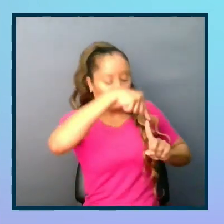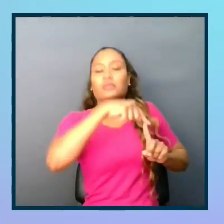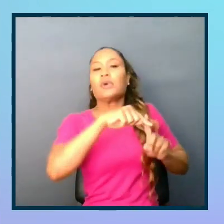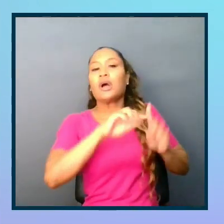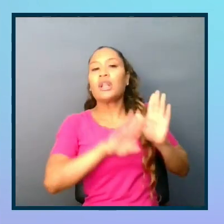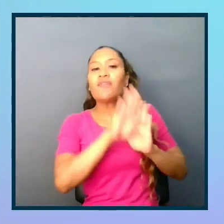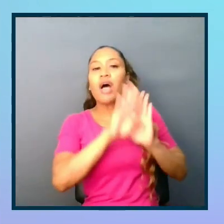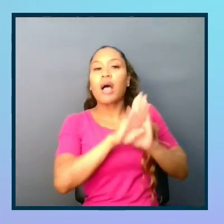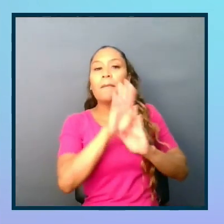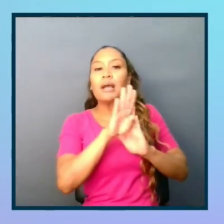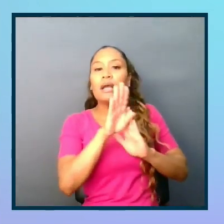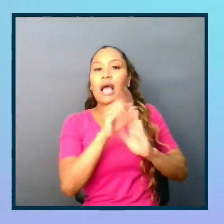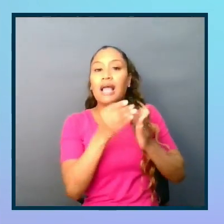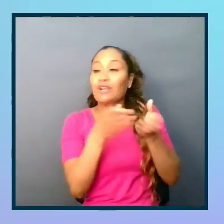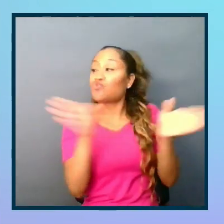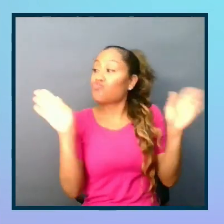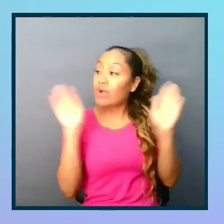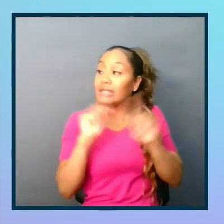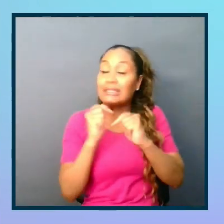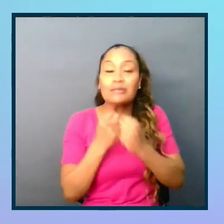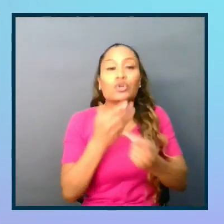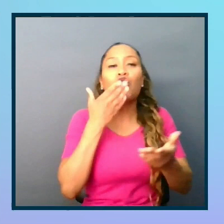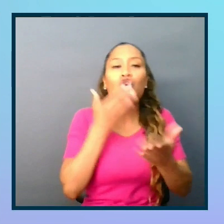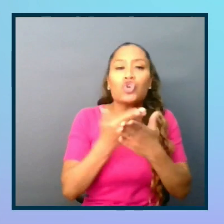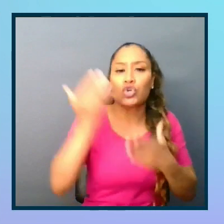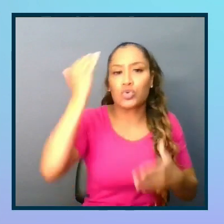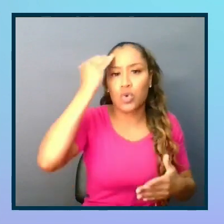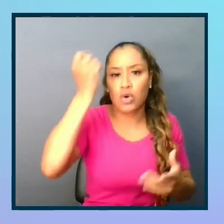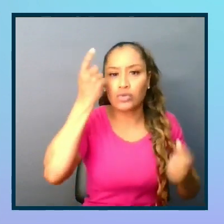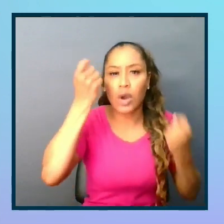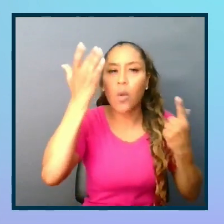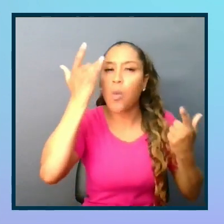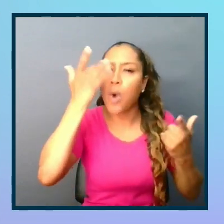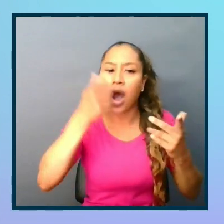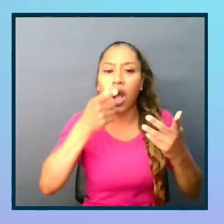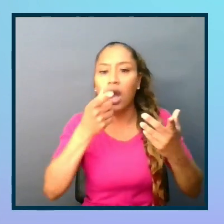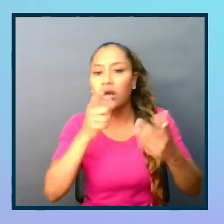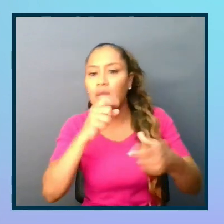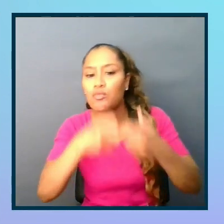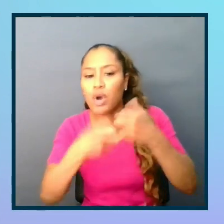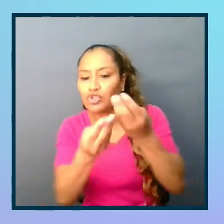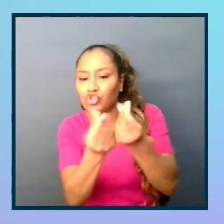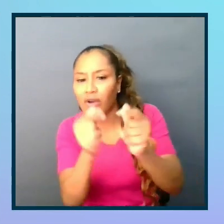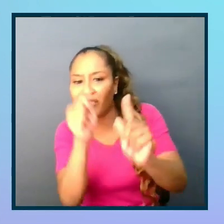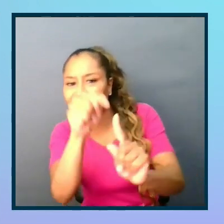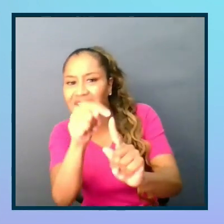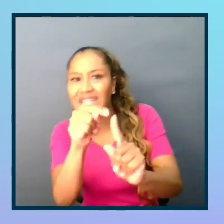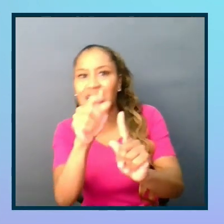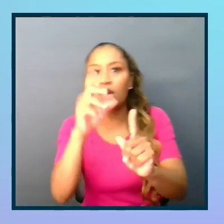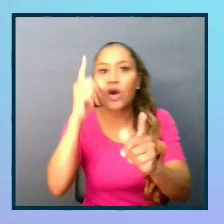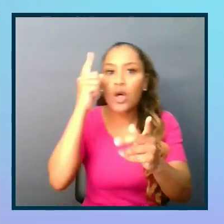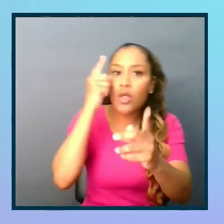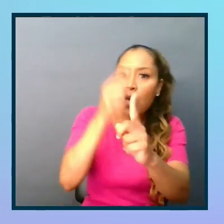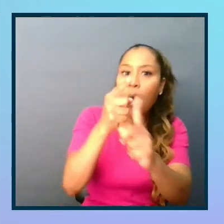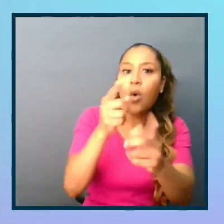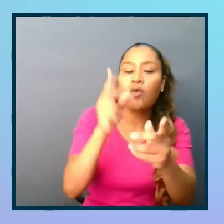and your greater team has a good understanding as to why you're trying to solve the problems that you're trying to solve and the goals of your